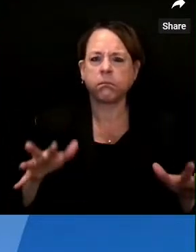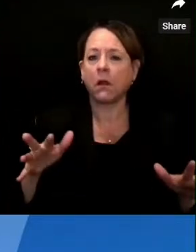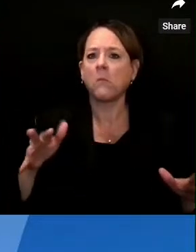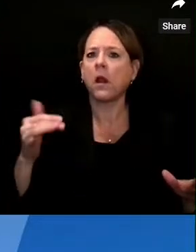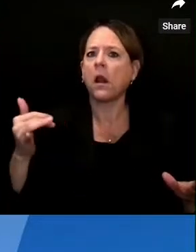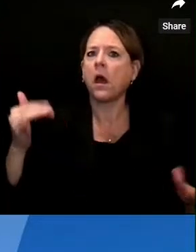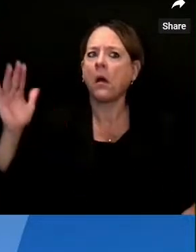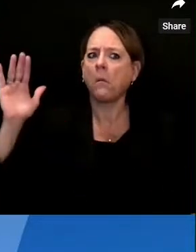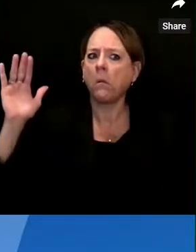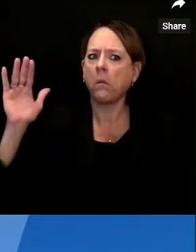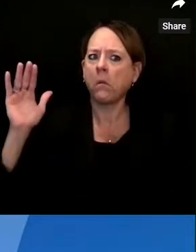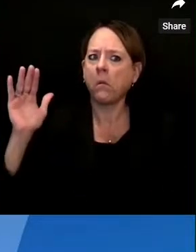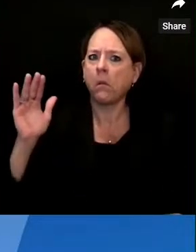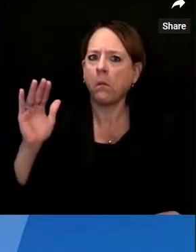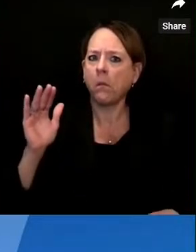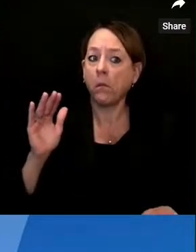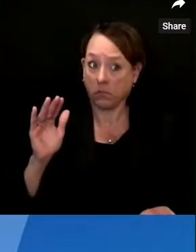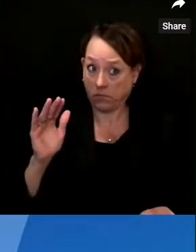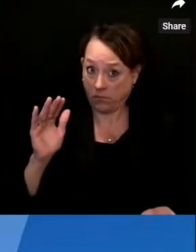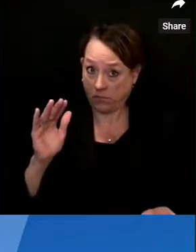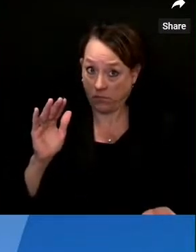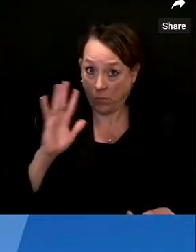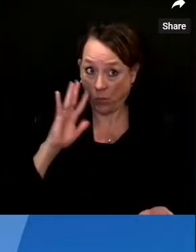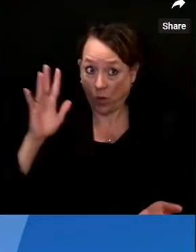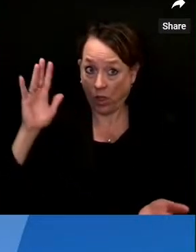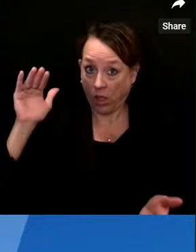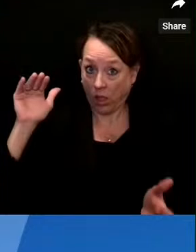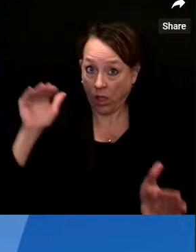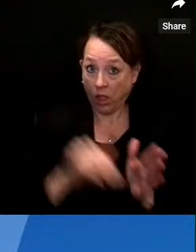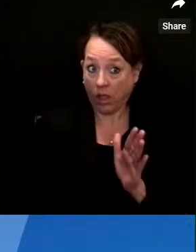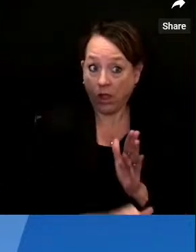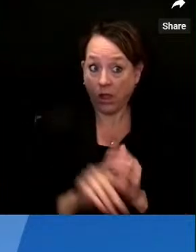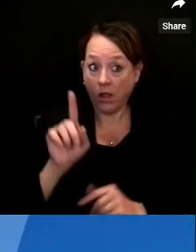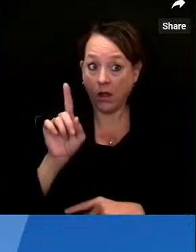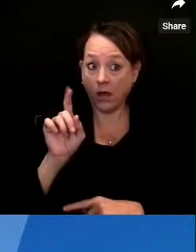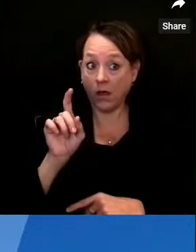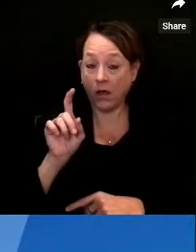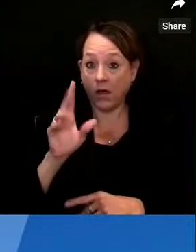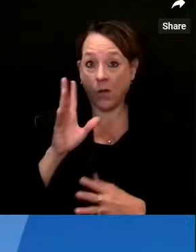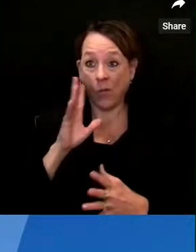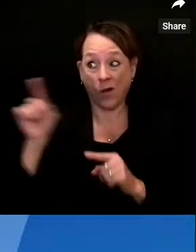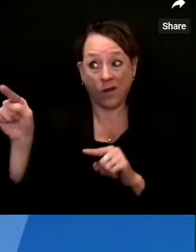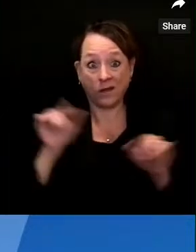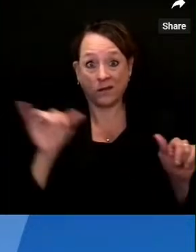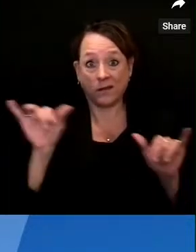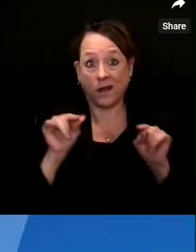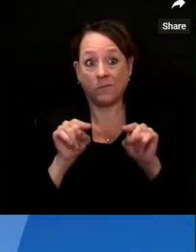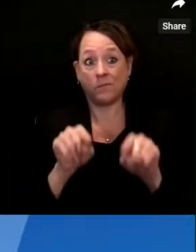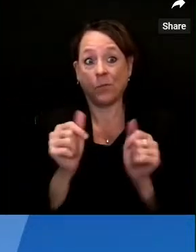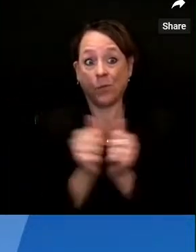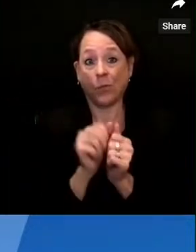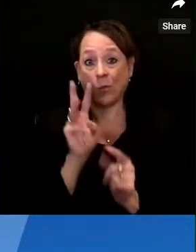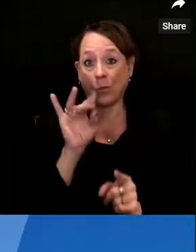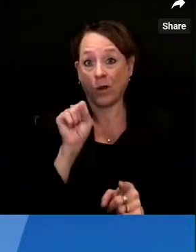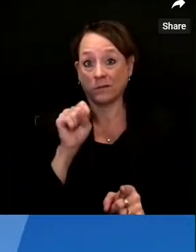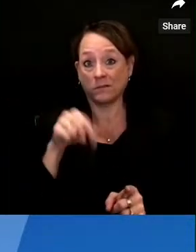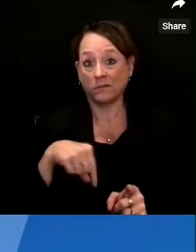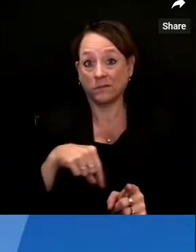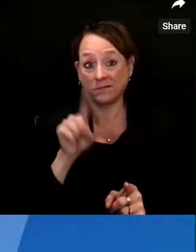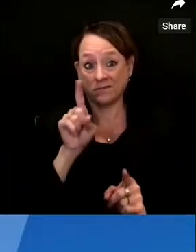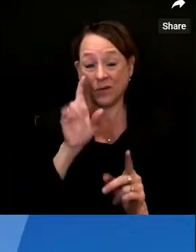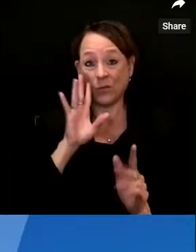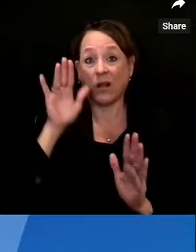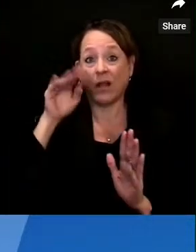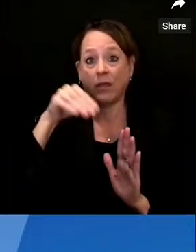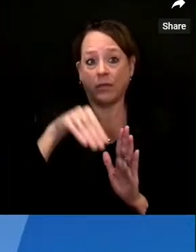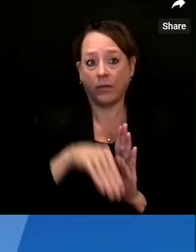Wisconsin? What are the trends showing you? Is there any forecast you've got for the next month, 2